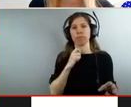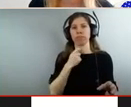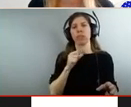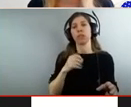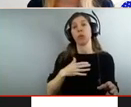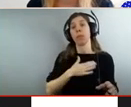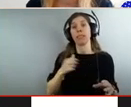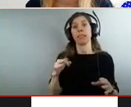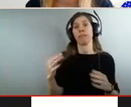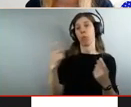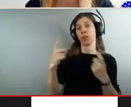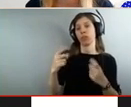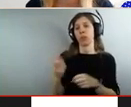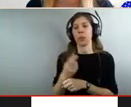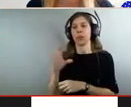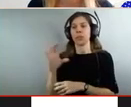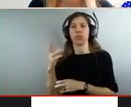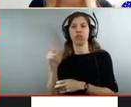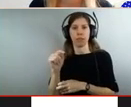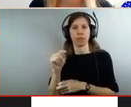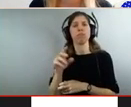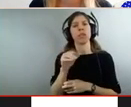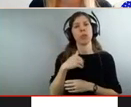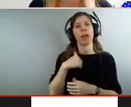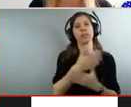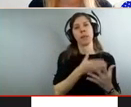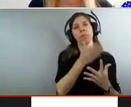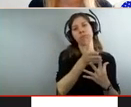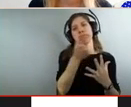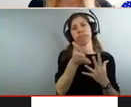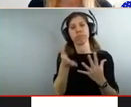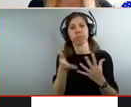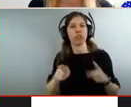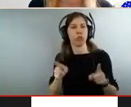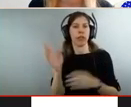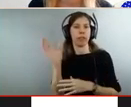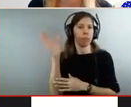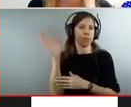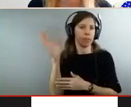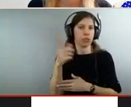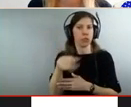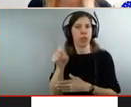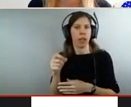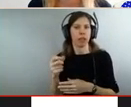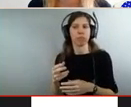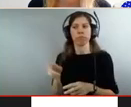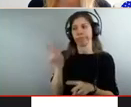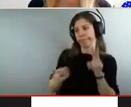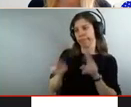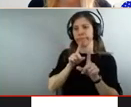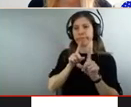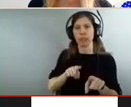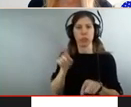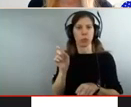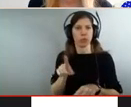And I have built in pauses throughout our presentation today in order to be able to answer